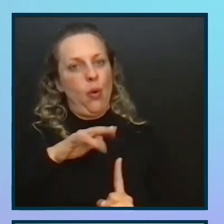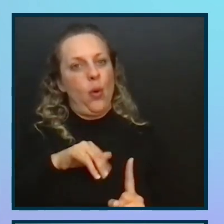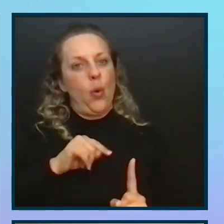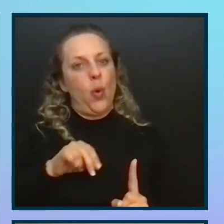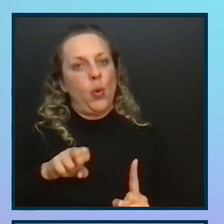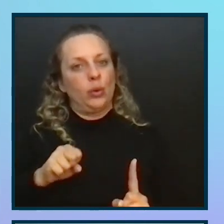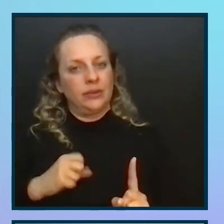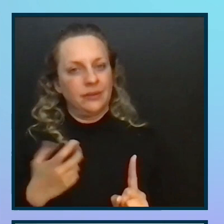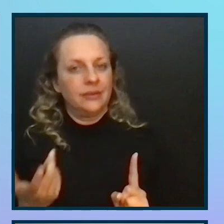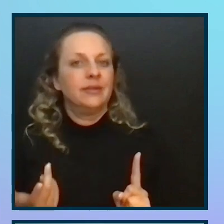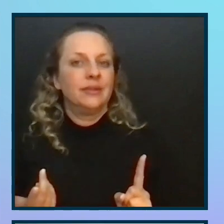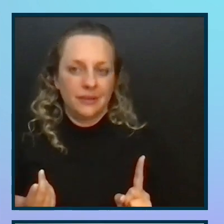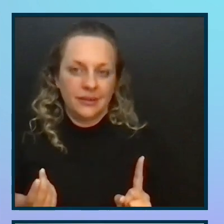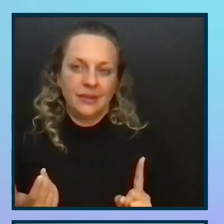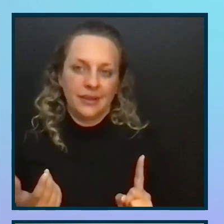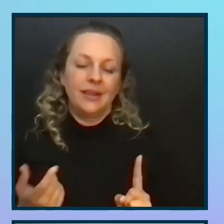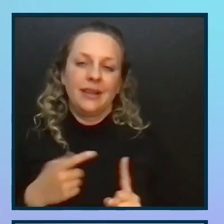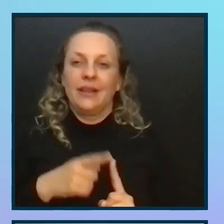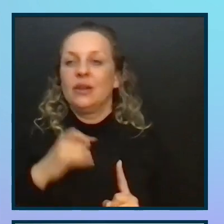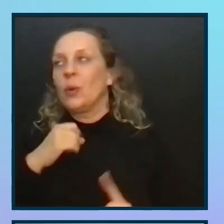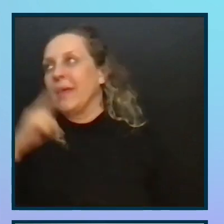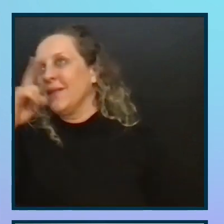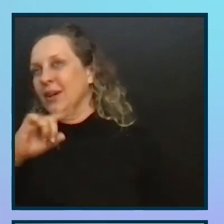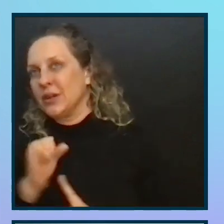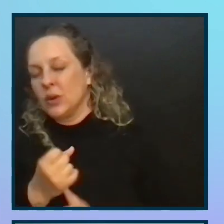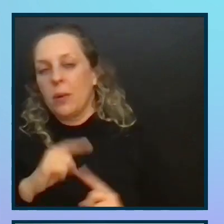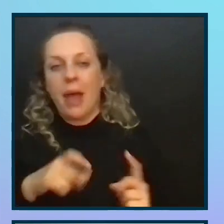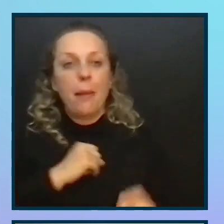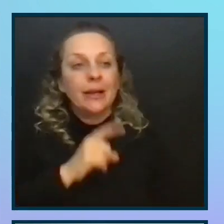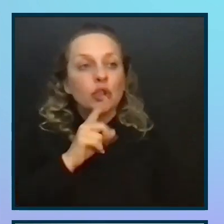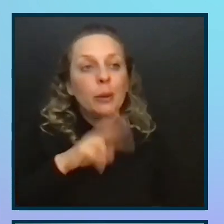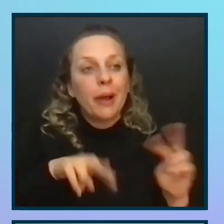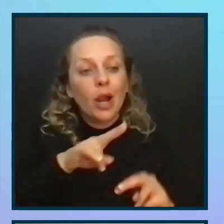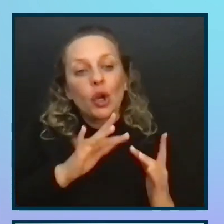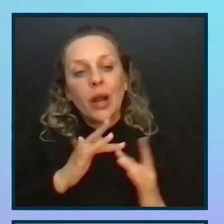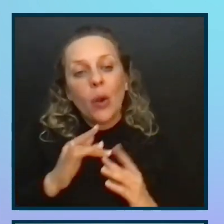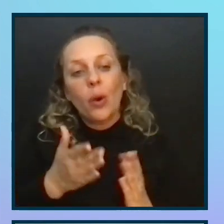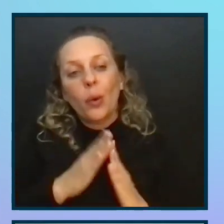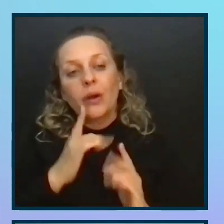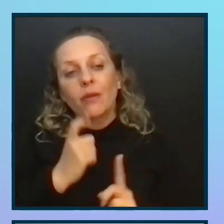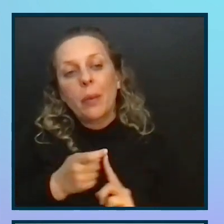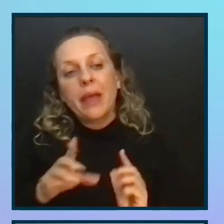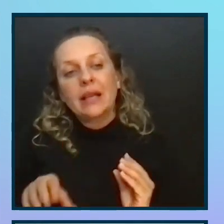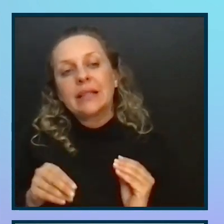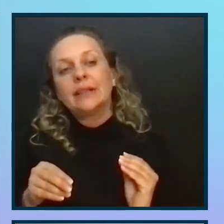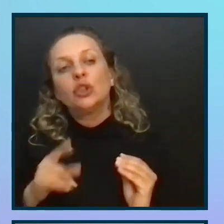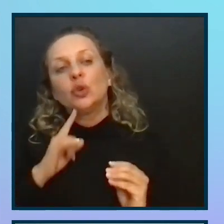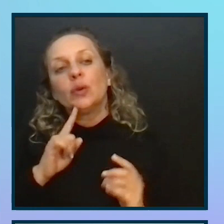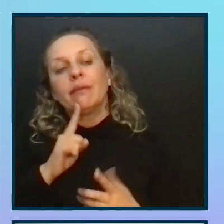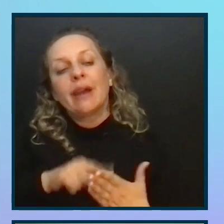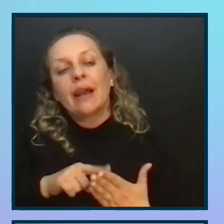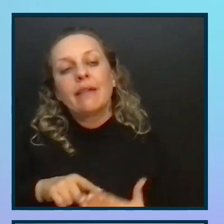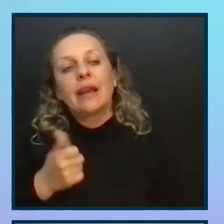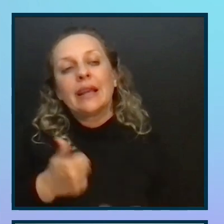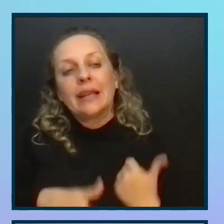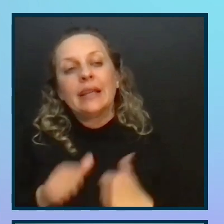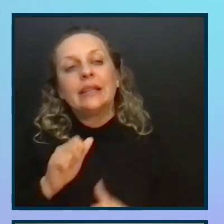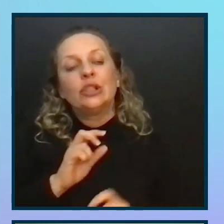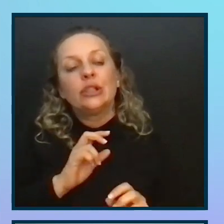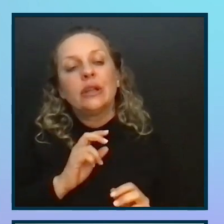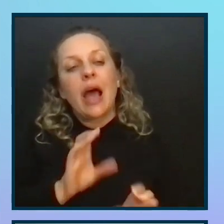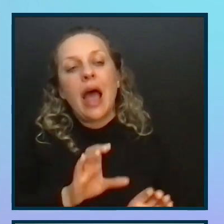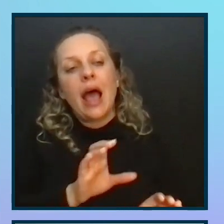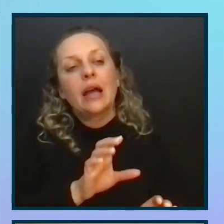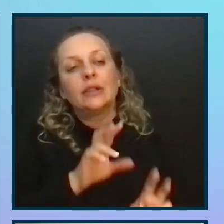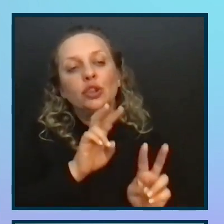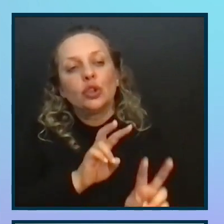this case, this is actually fictional, but I said, be sure to monitor your network requests from the extension to verify that each action is tracked within